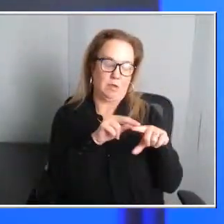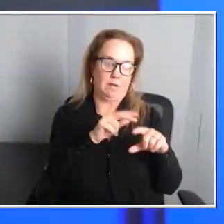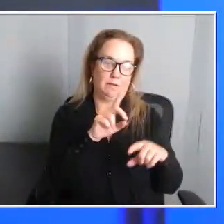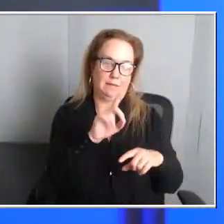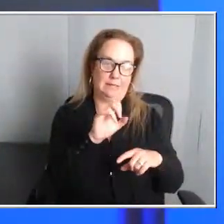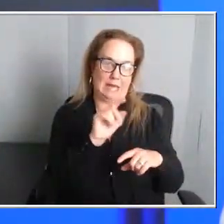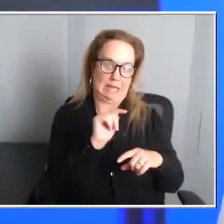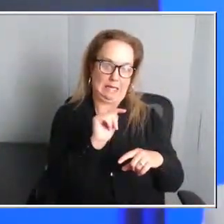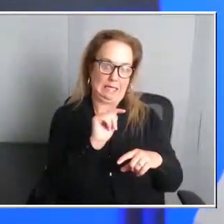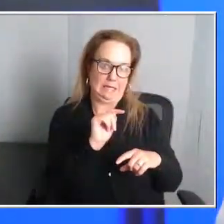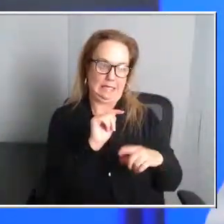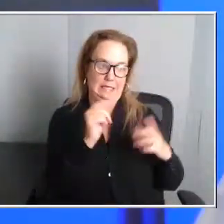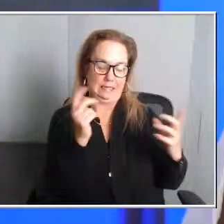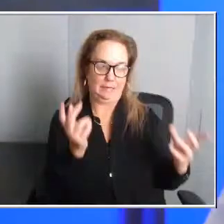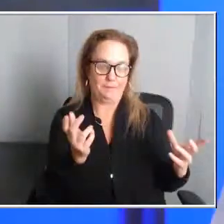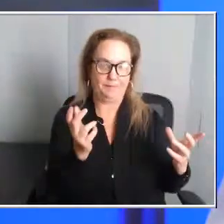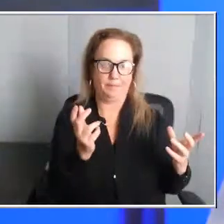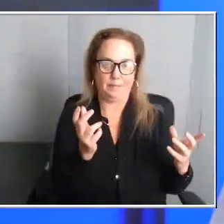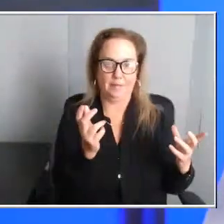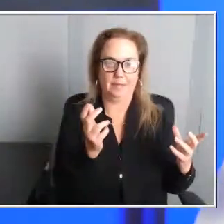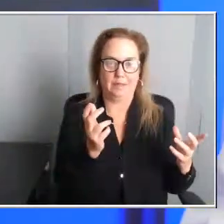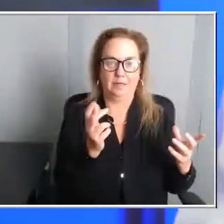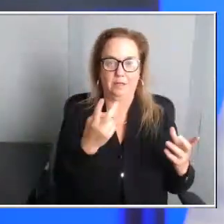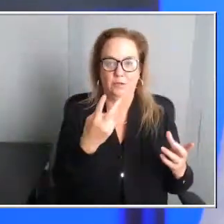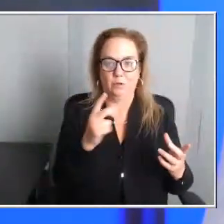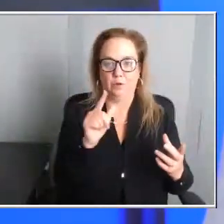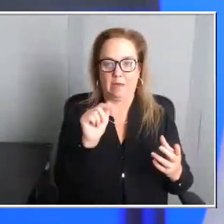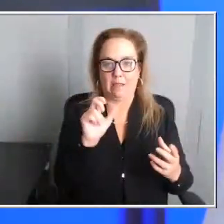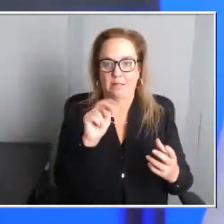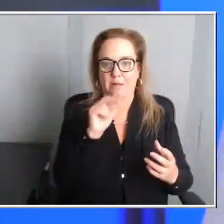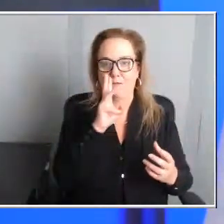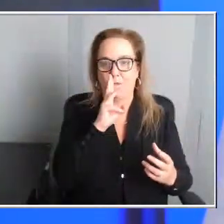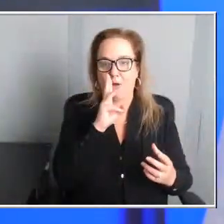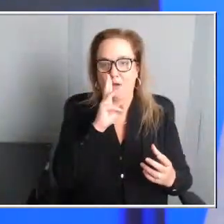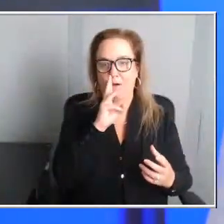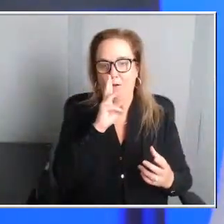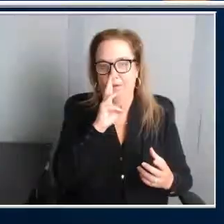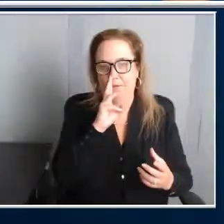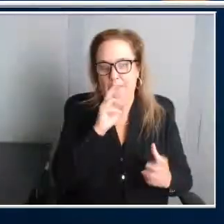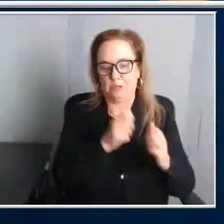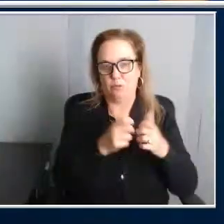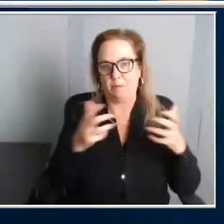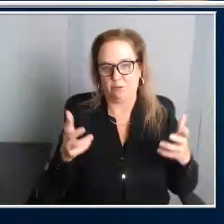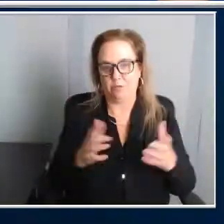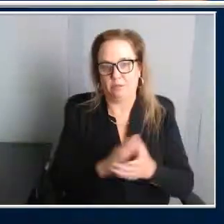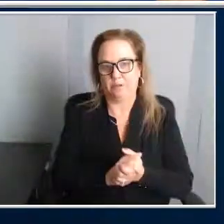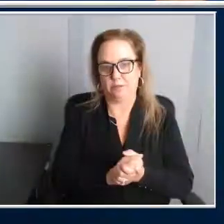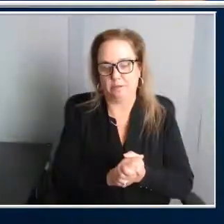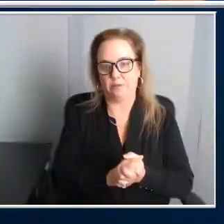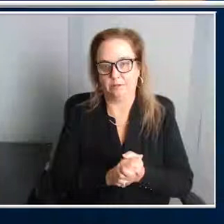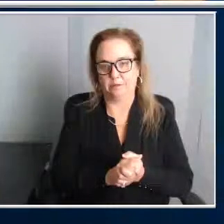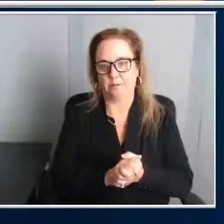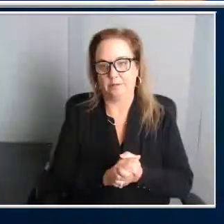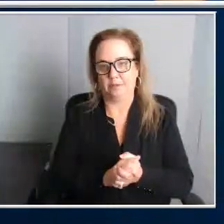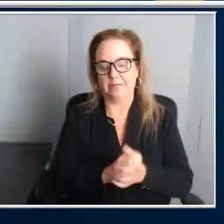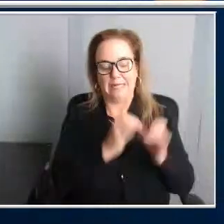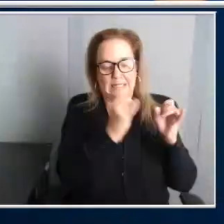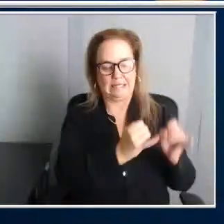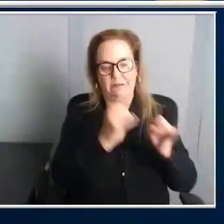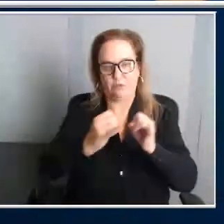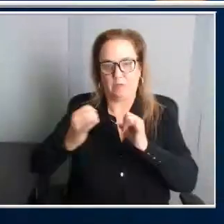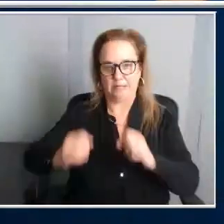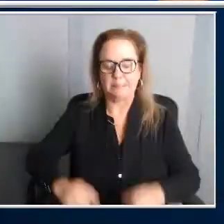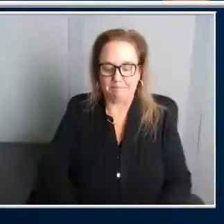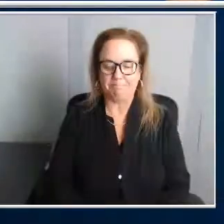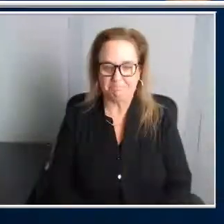having, like I said, 2 gallons of water, that's probably going to be too much. But Scott, I would say it's individualized.